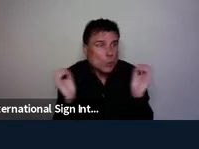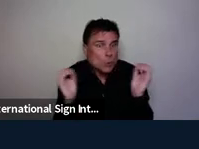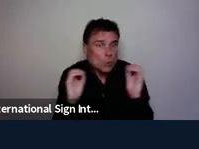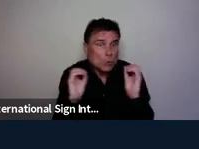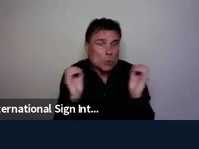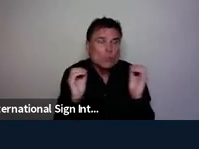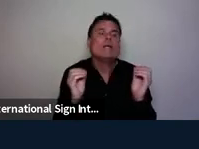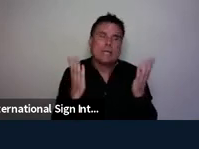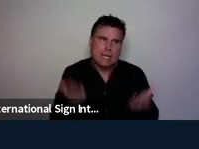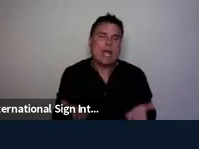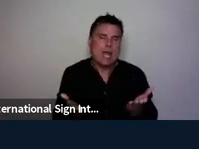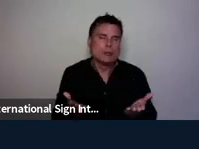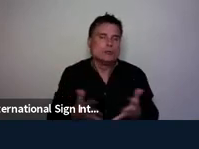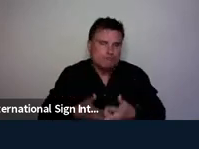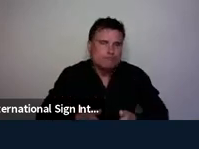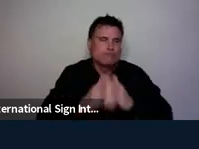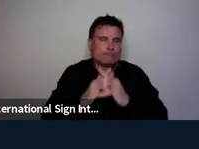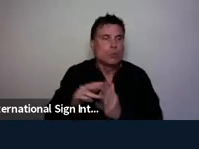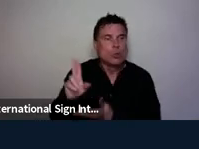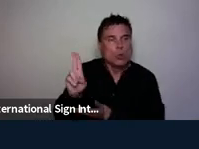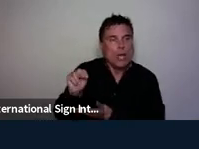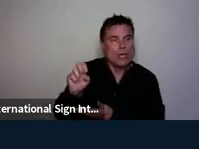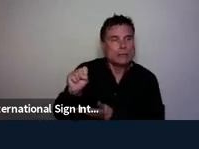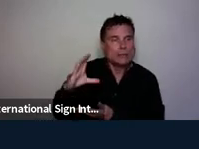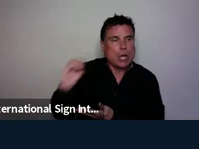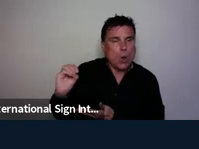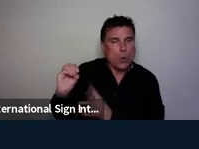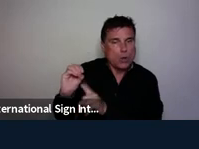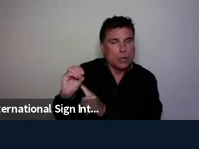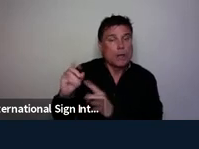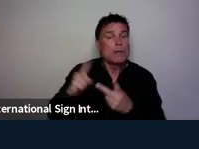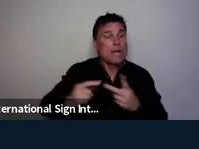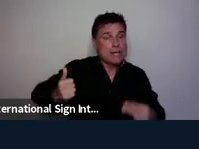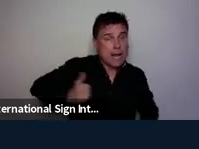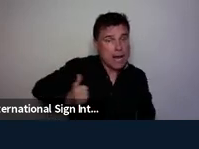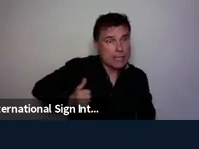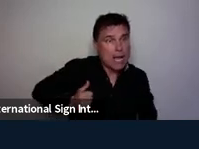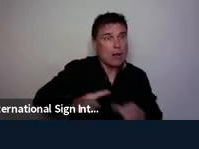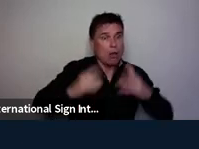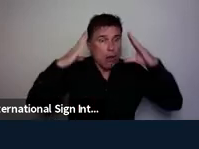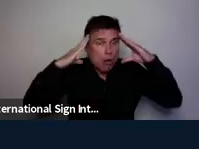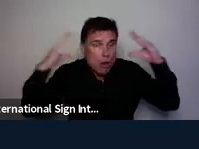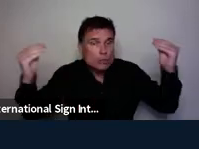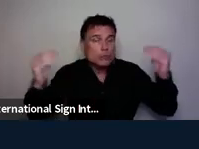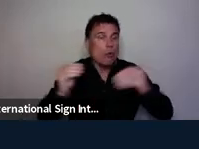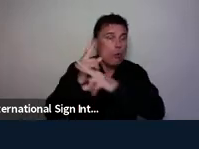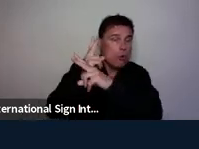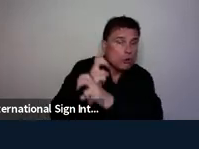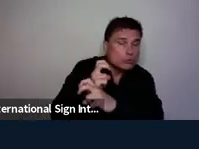with Canada, the Netherlands and Austria in order to launch an international LGBTI youth